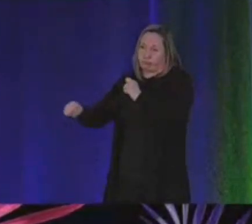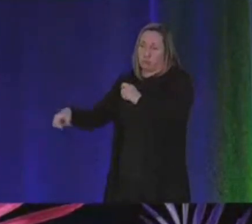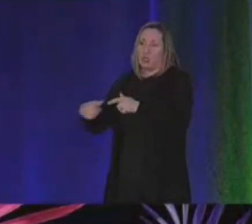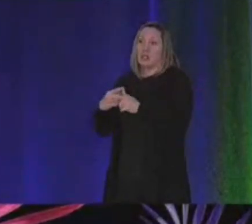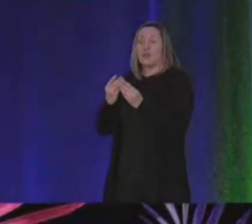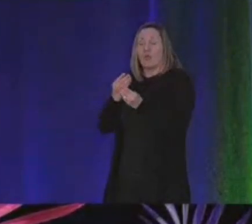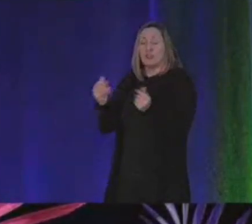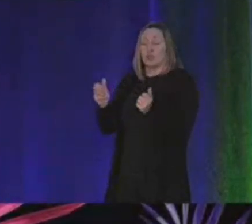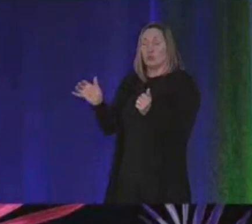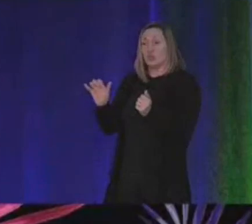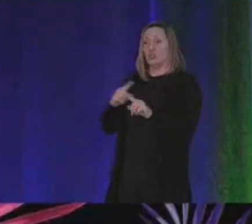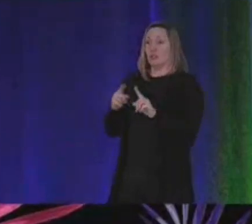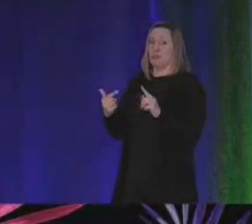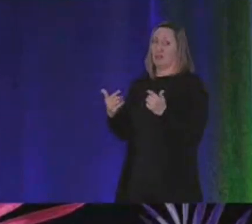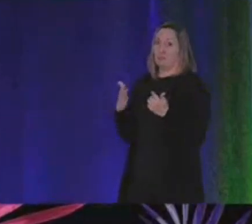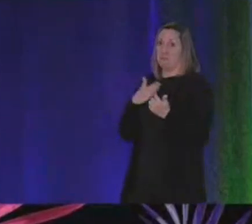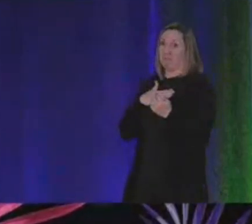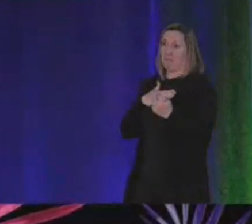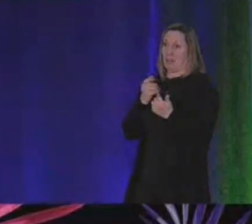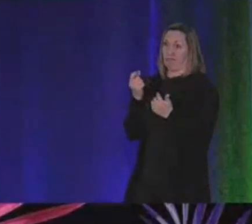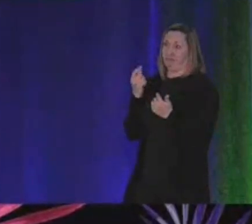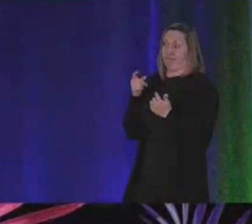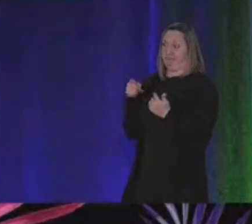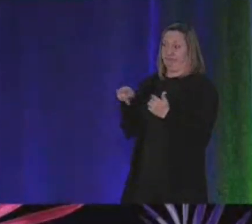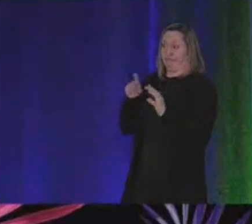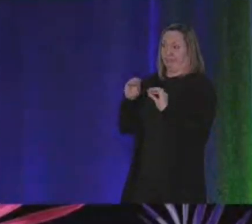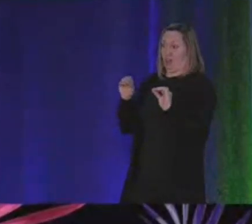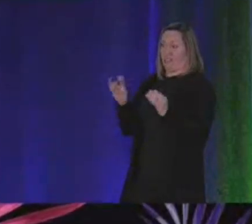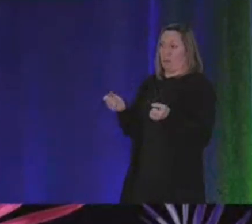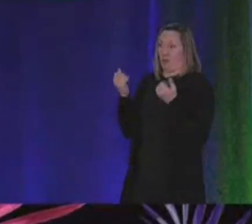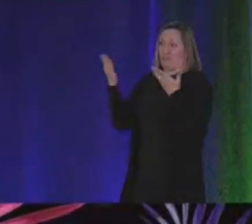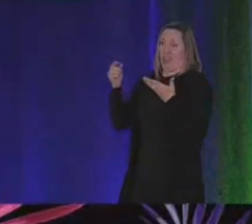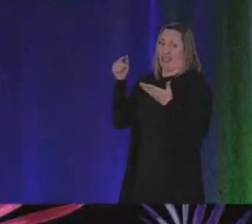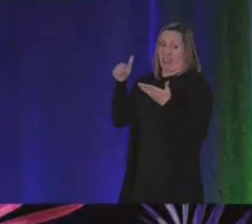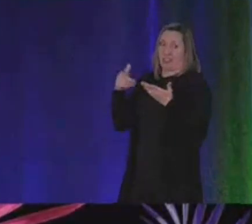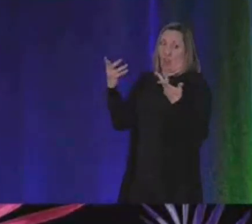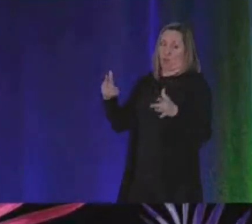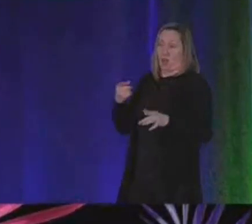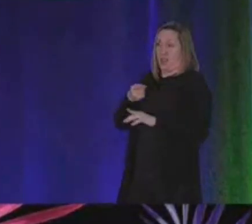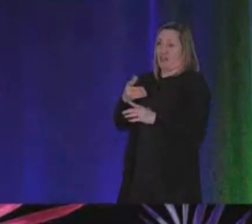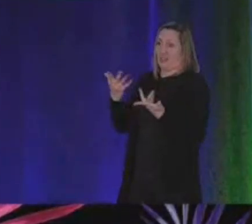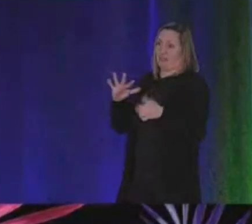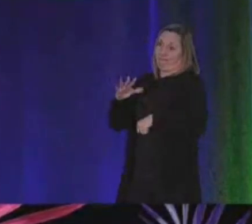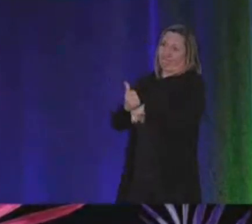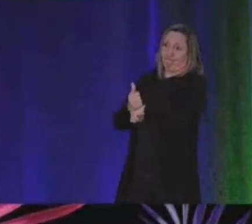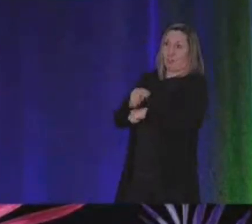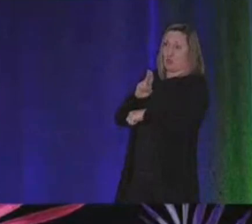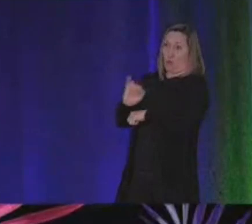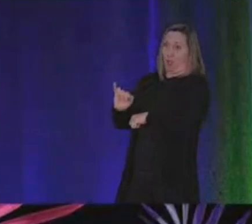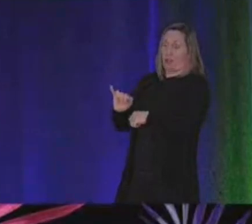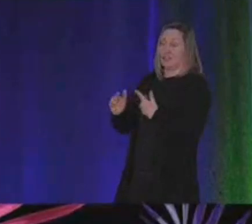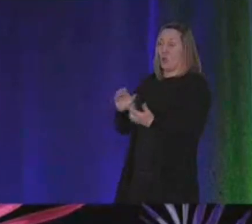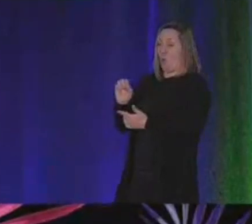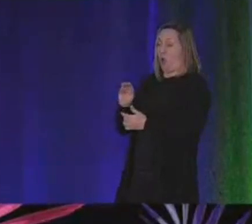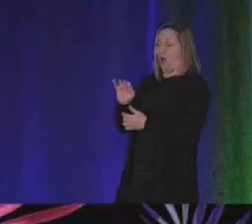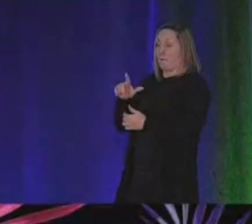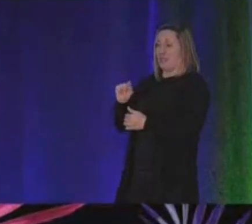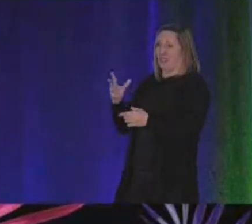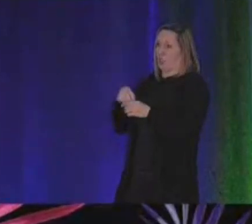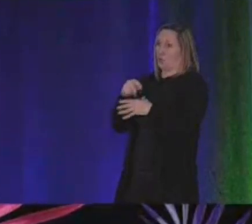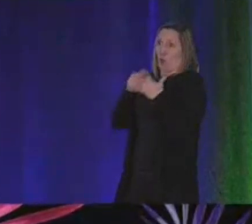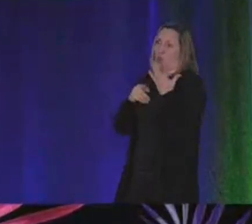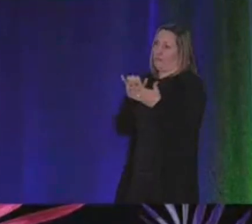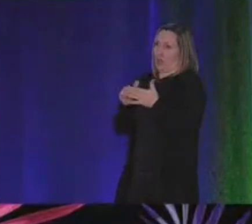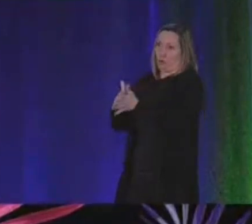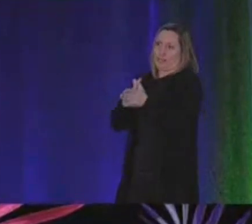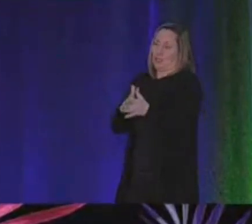solutions too, but as far as I know, none of them provides this already pre-made UI. So Omlet covers like all of those